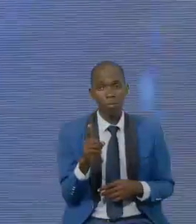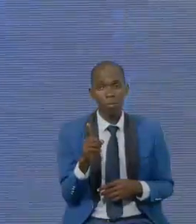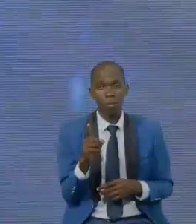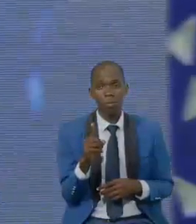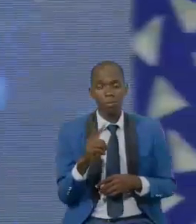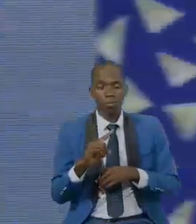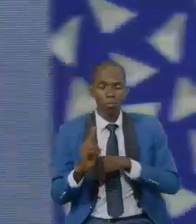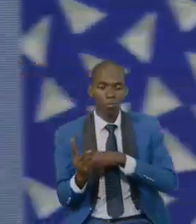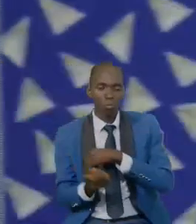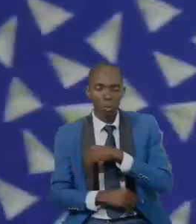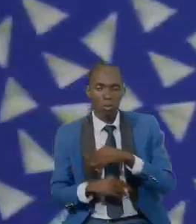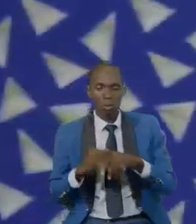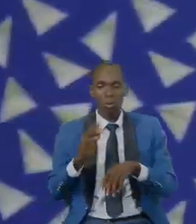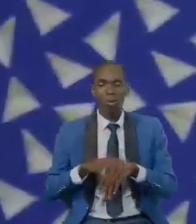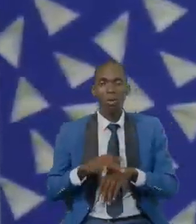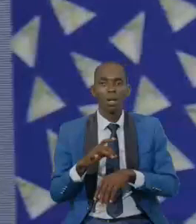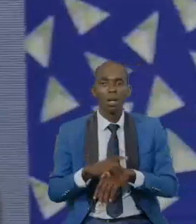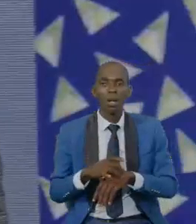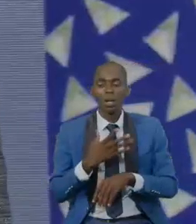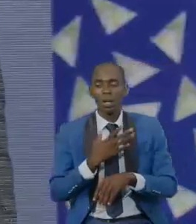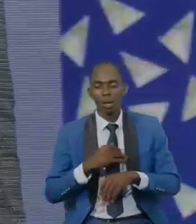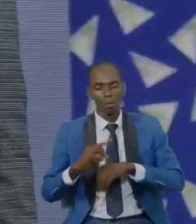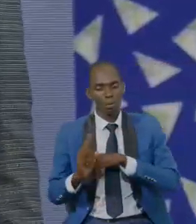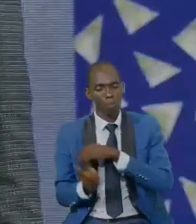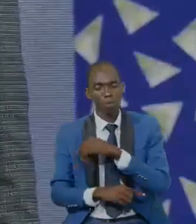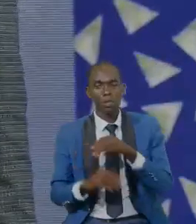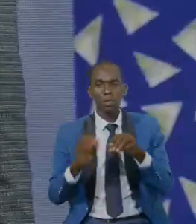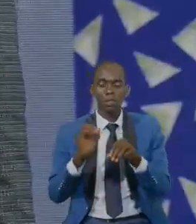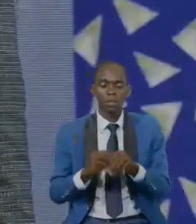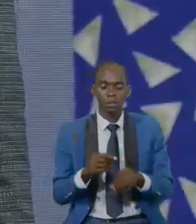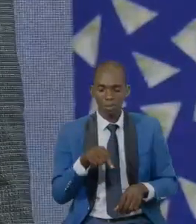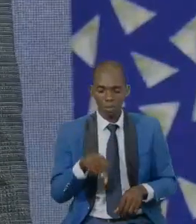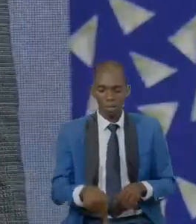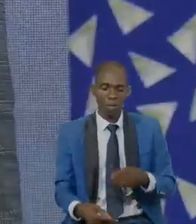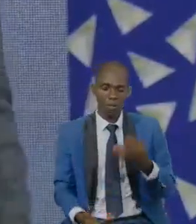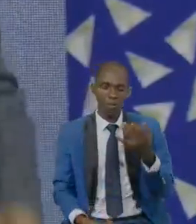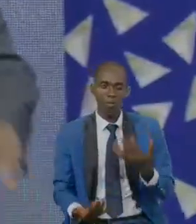punished on earth and punished in hellfire.